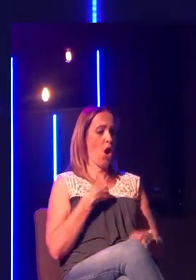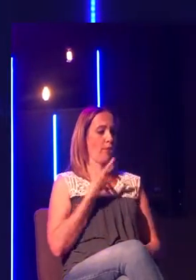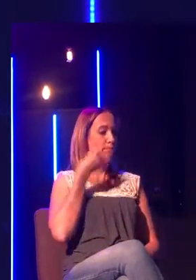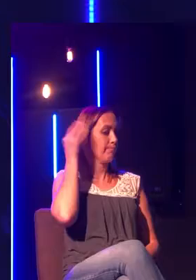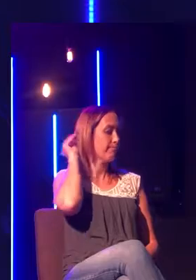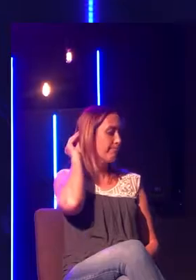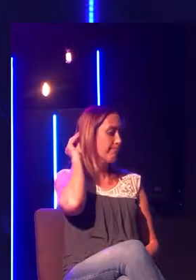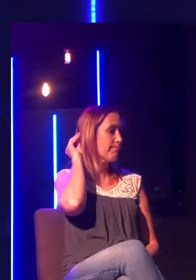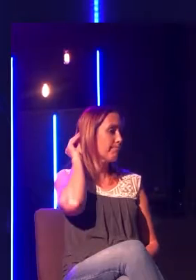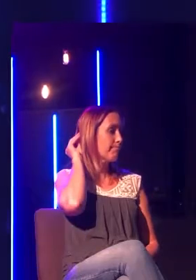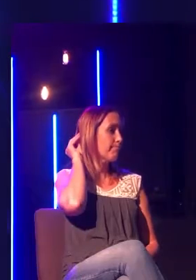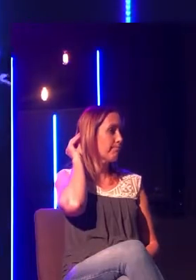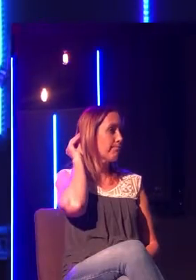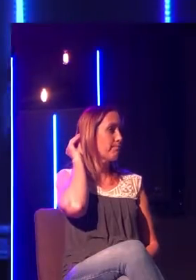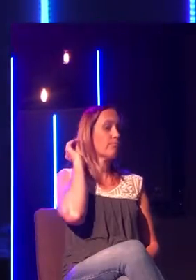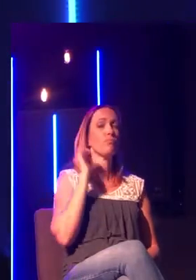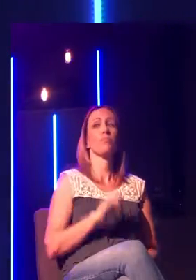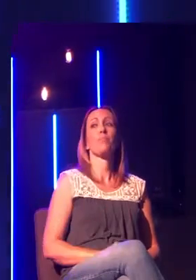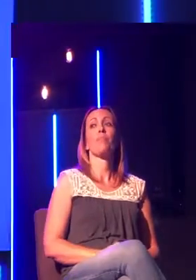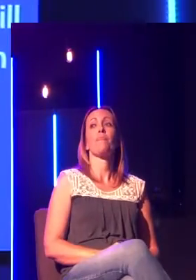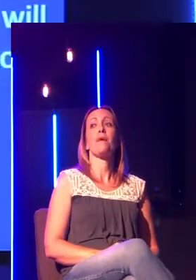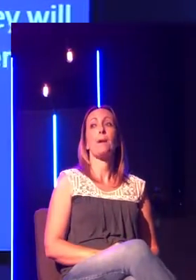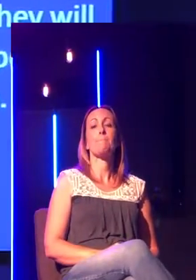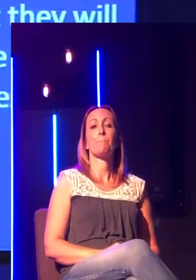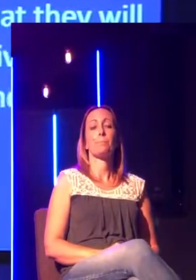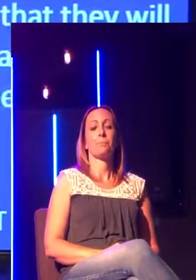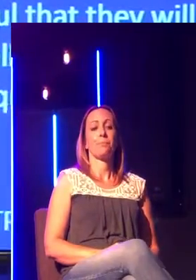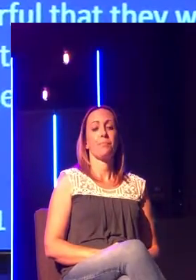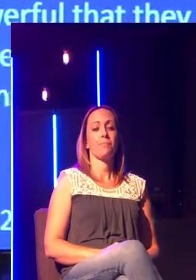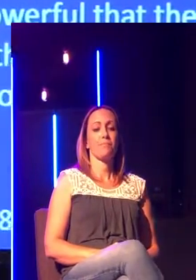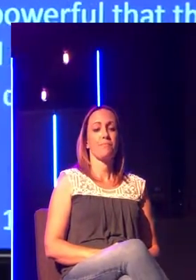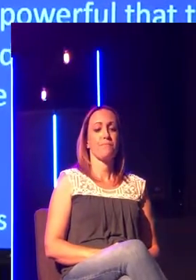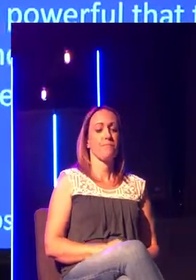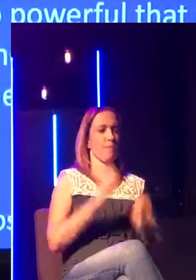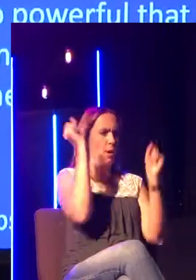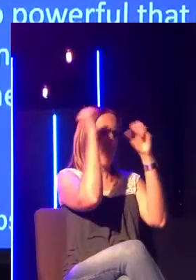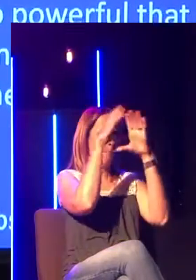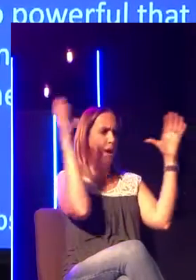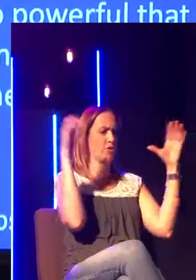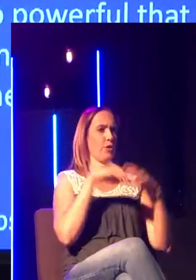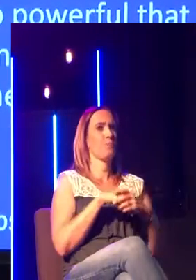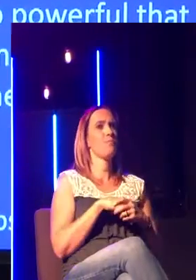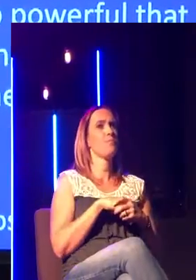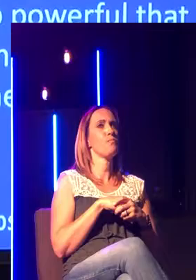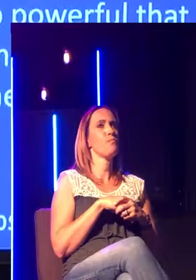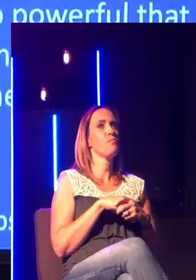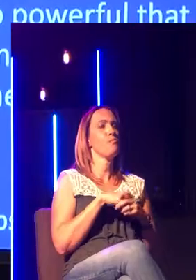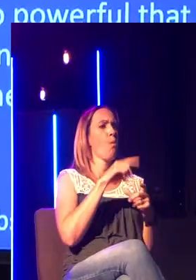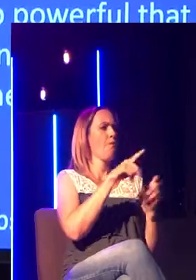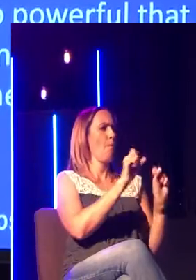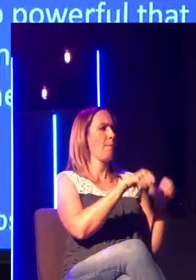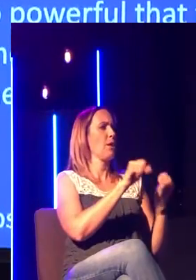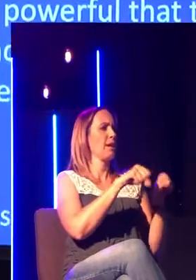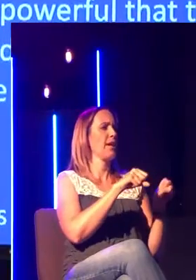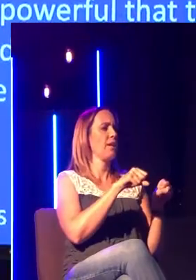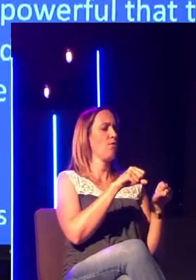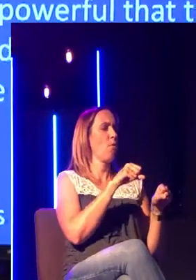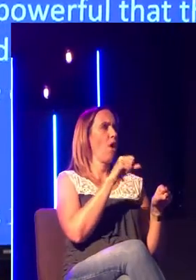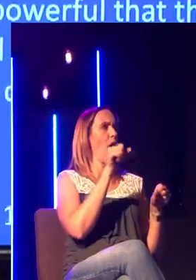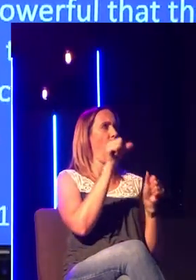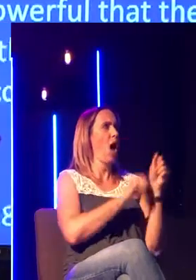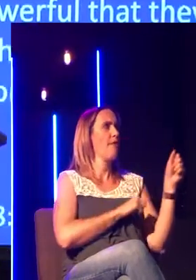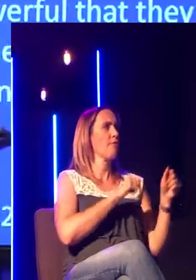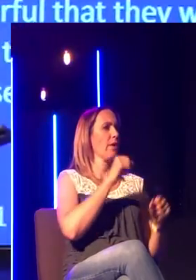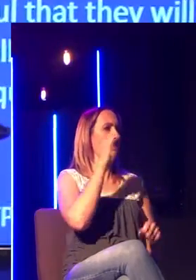subconscious. Imagine if you had the ability to record every word that you spoke over yourself,